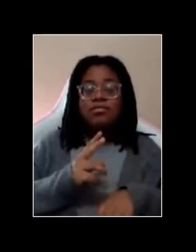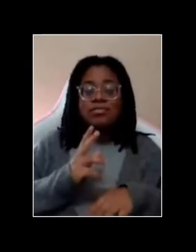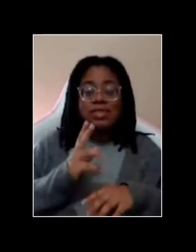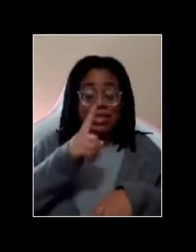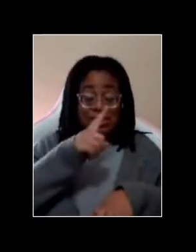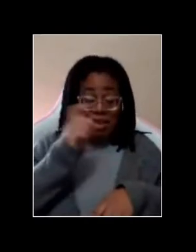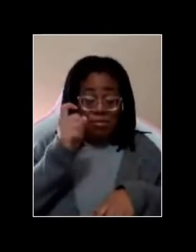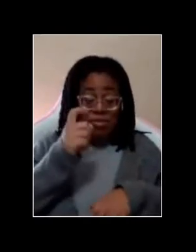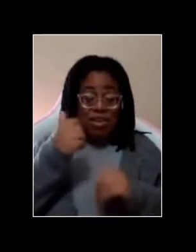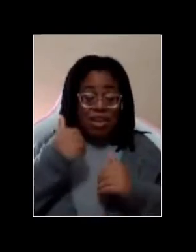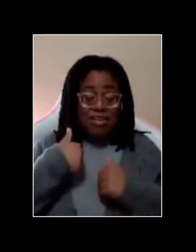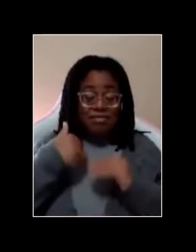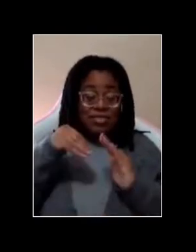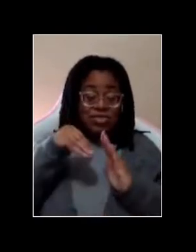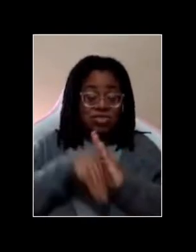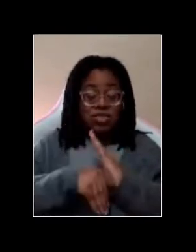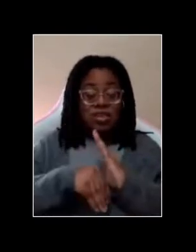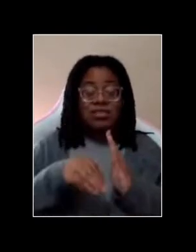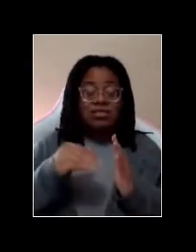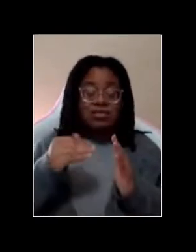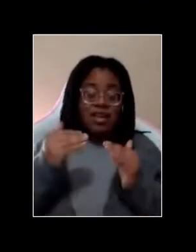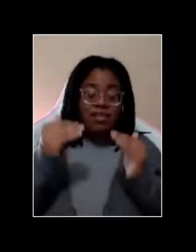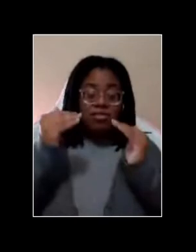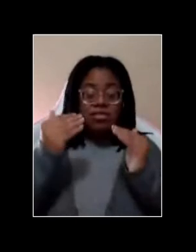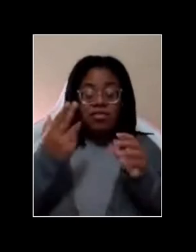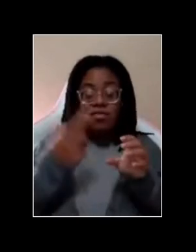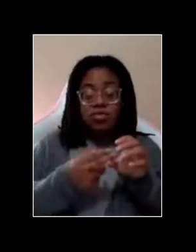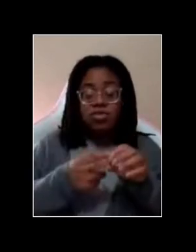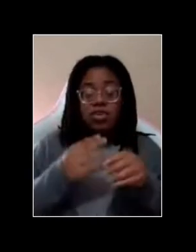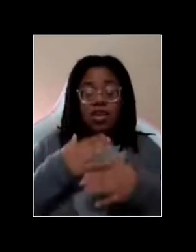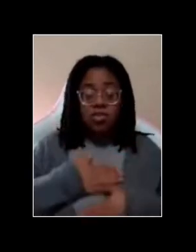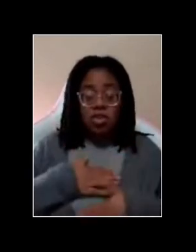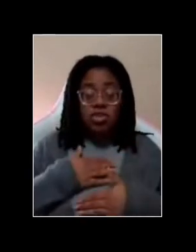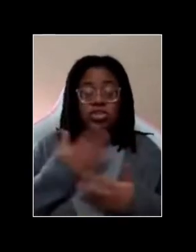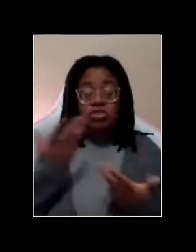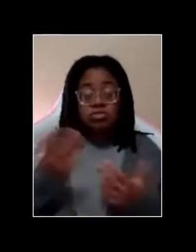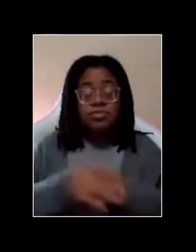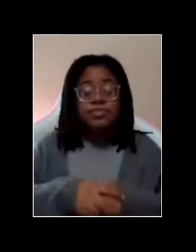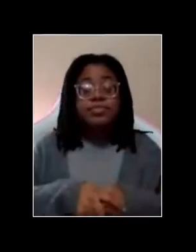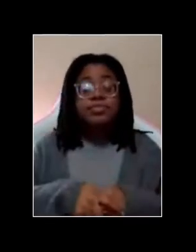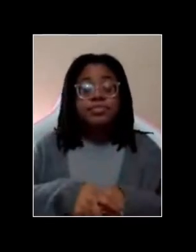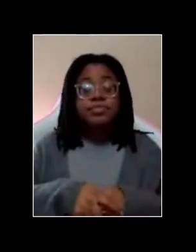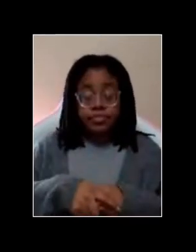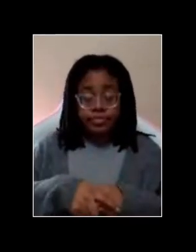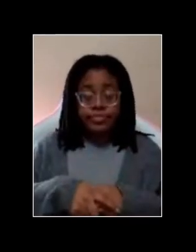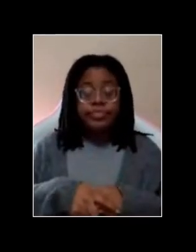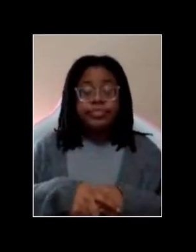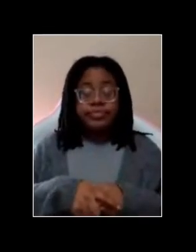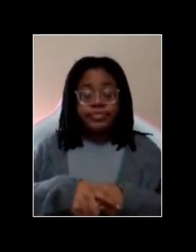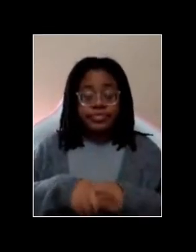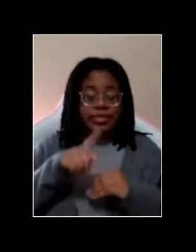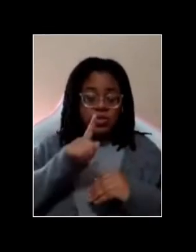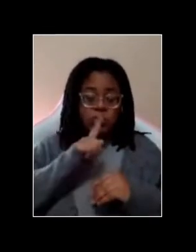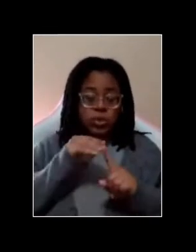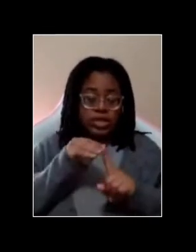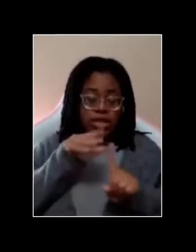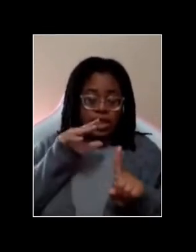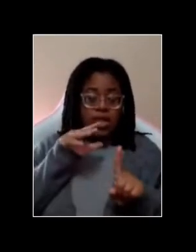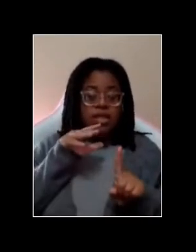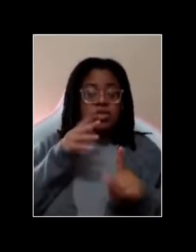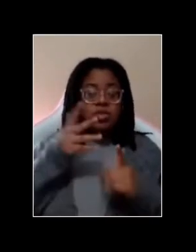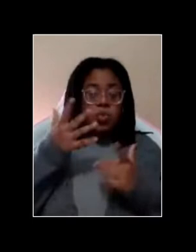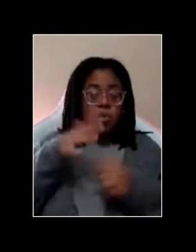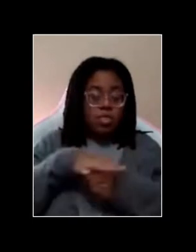somewhat decreased levels of participation in recreation. And so I think that this just highlights a lot,